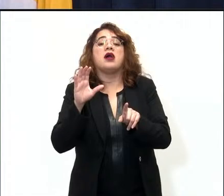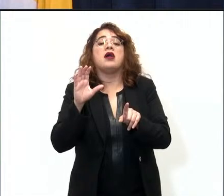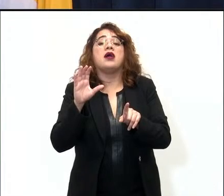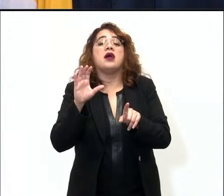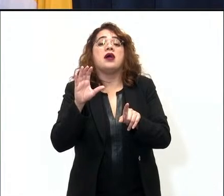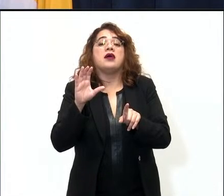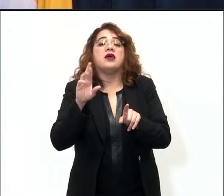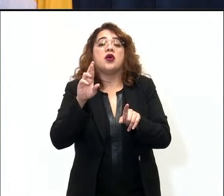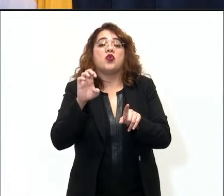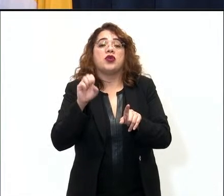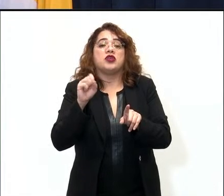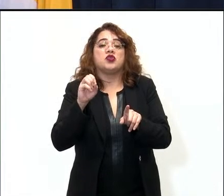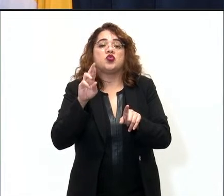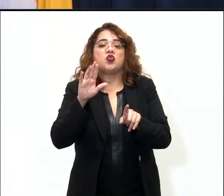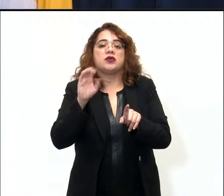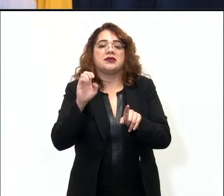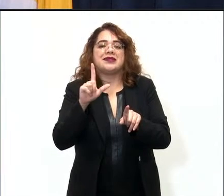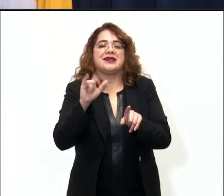Media can ask one question.